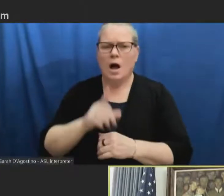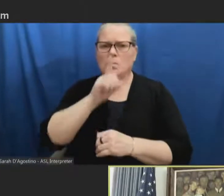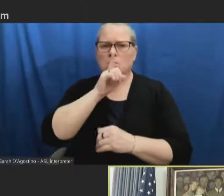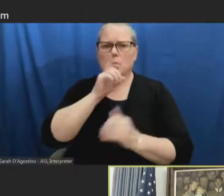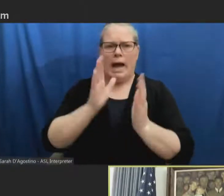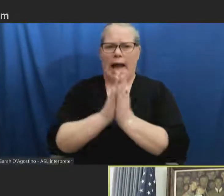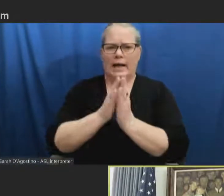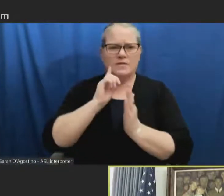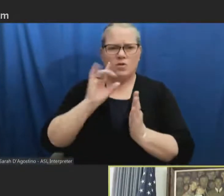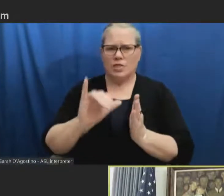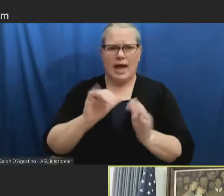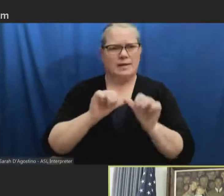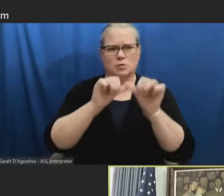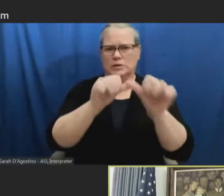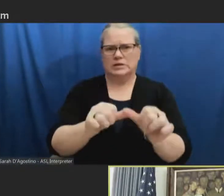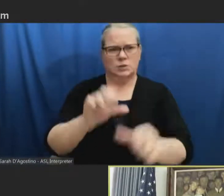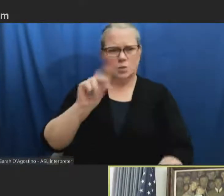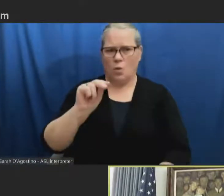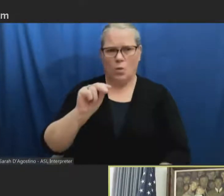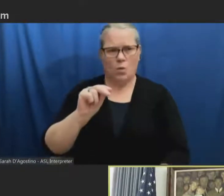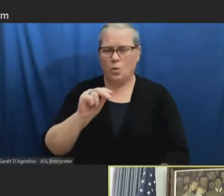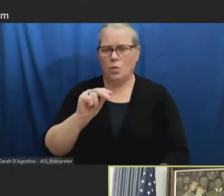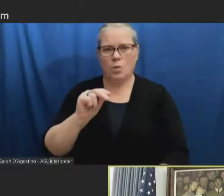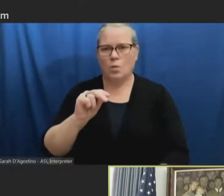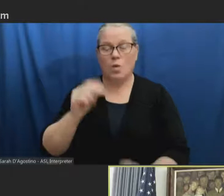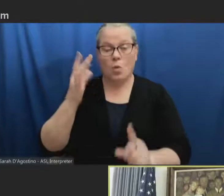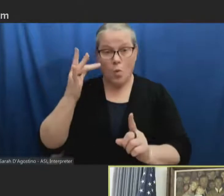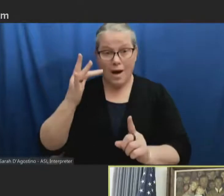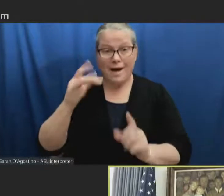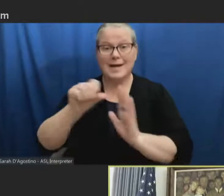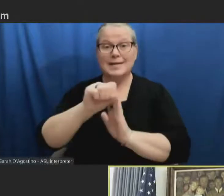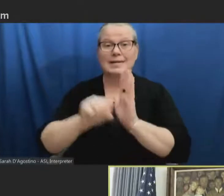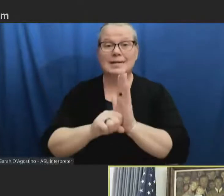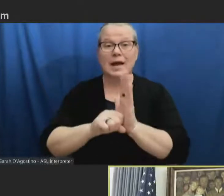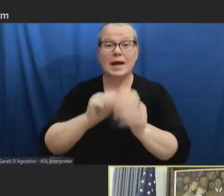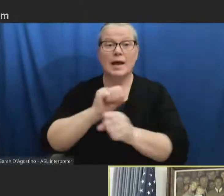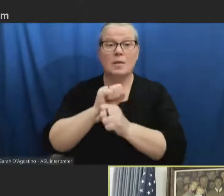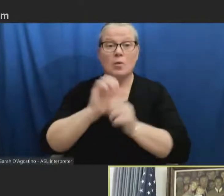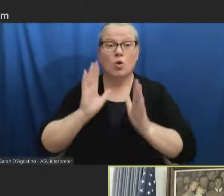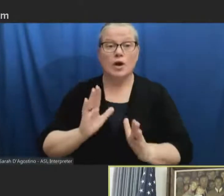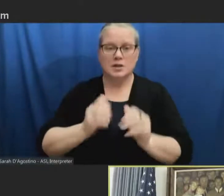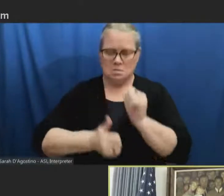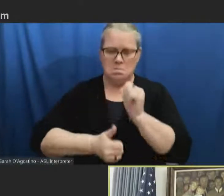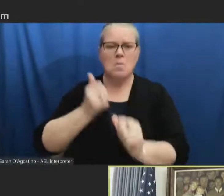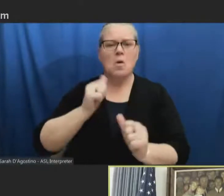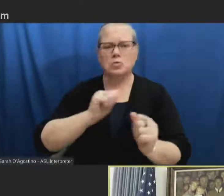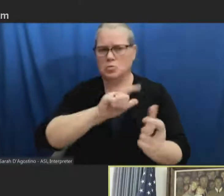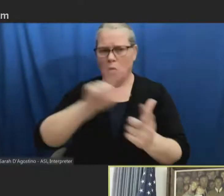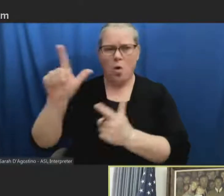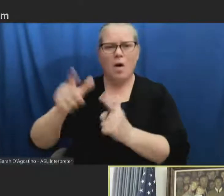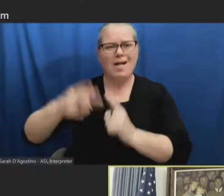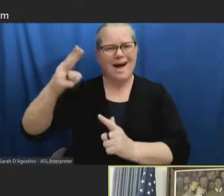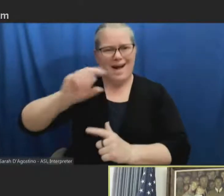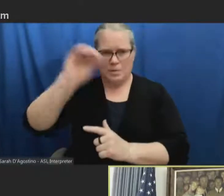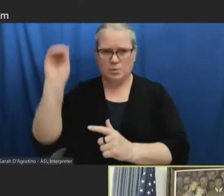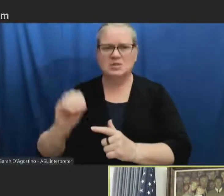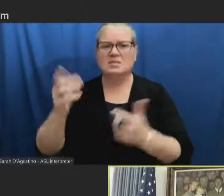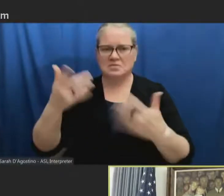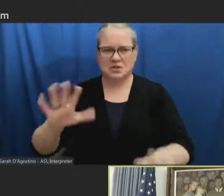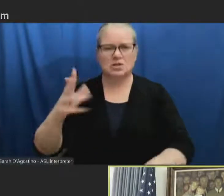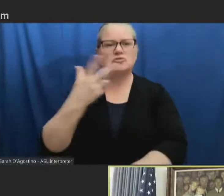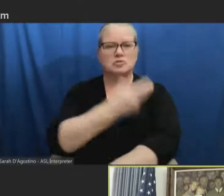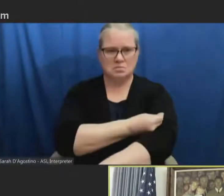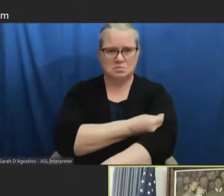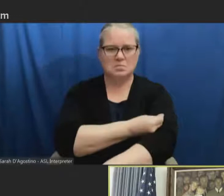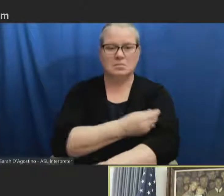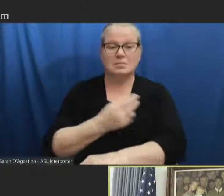point, the overwhelming majority of our state employees are vaccinated. With that mandate in place, we